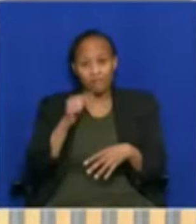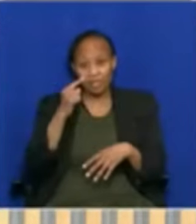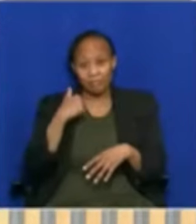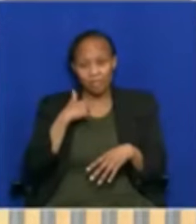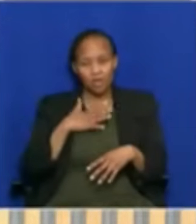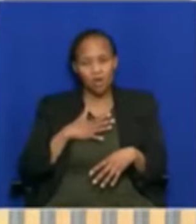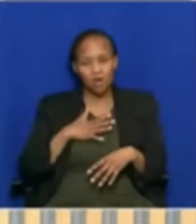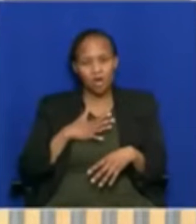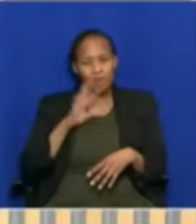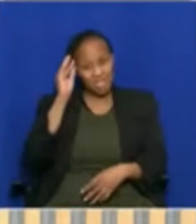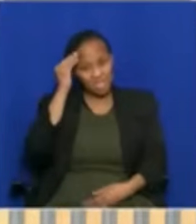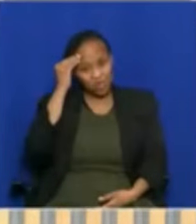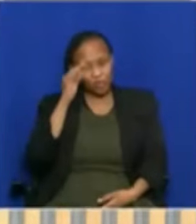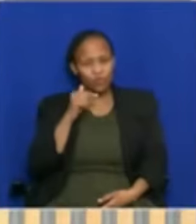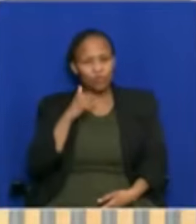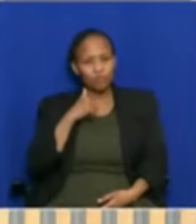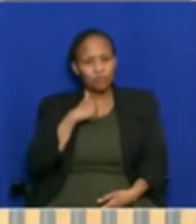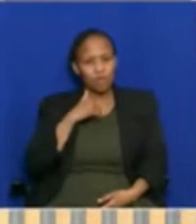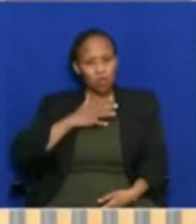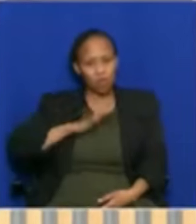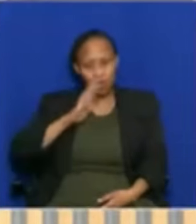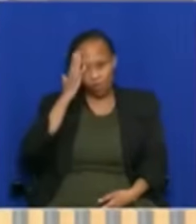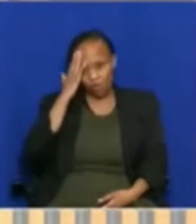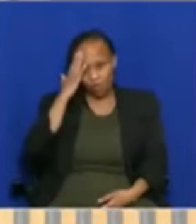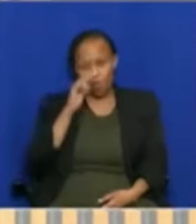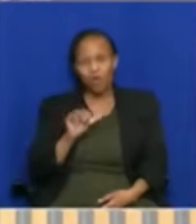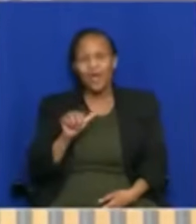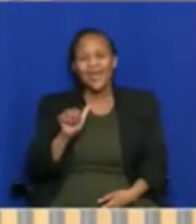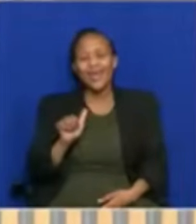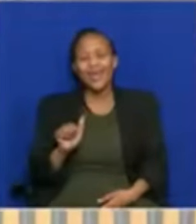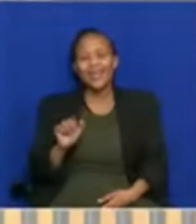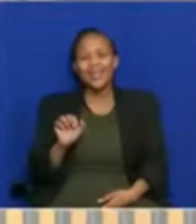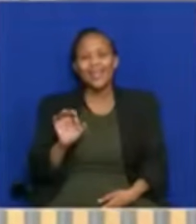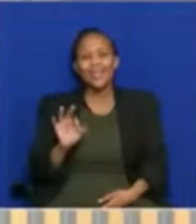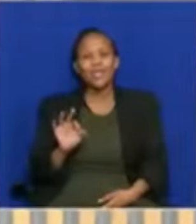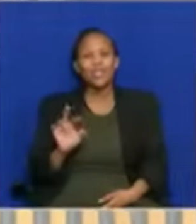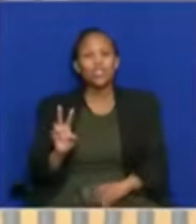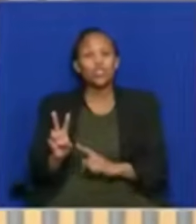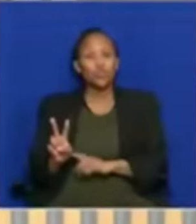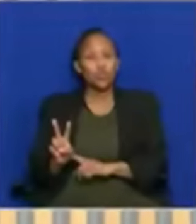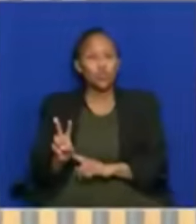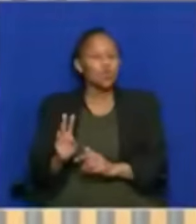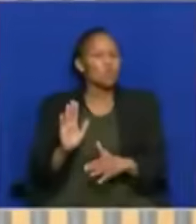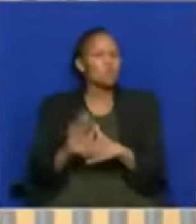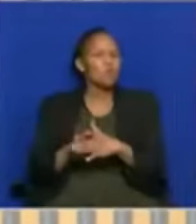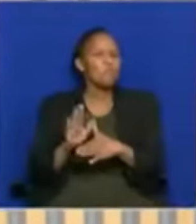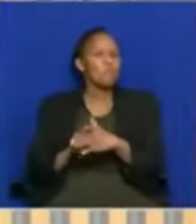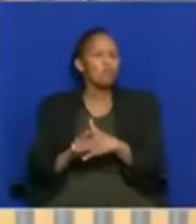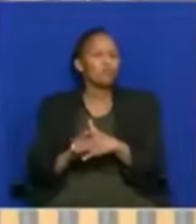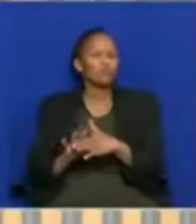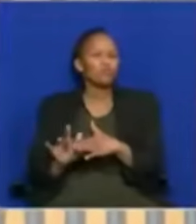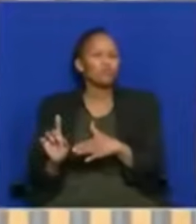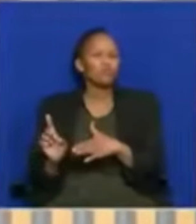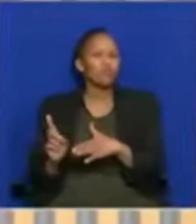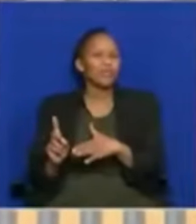A32, for what purpose A32 deposed to?